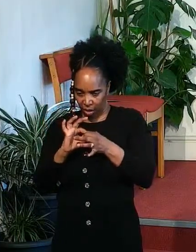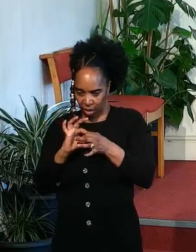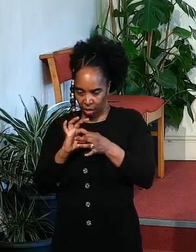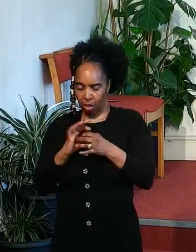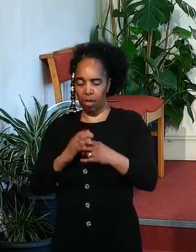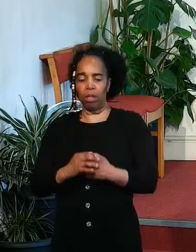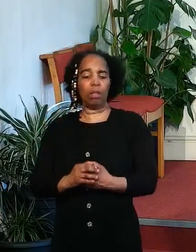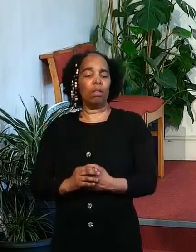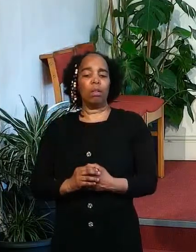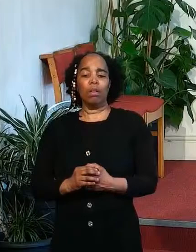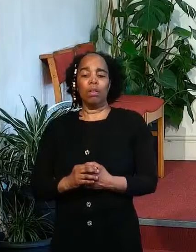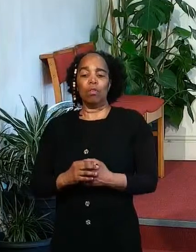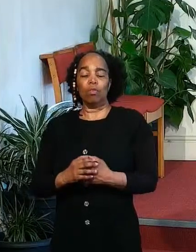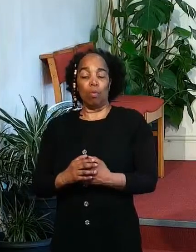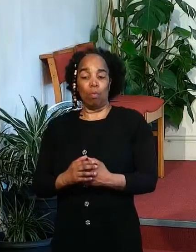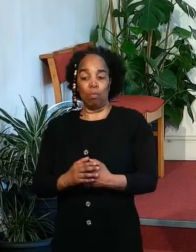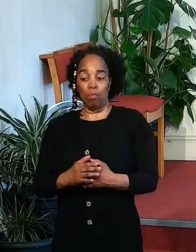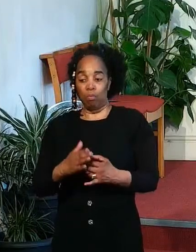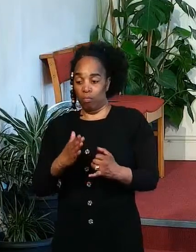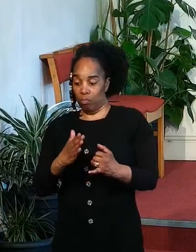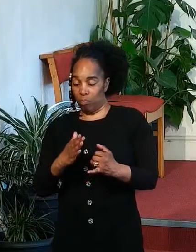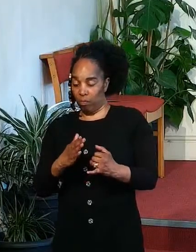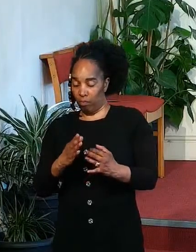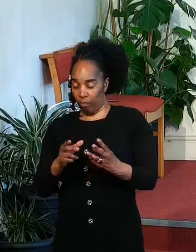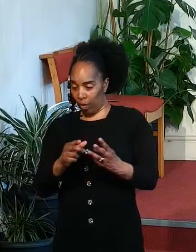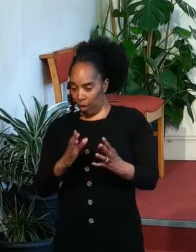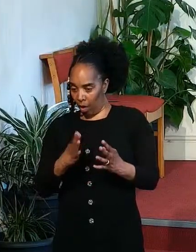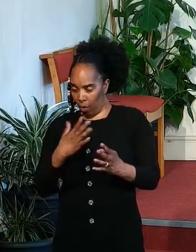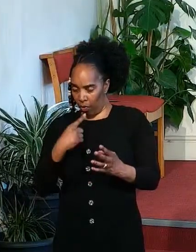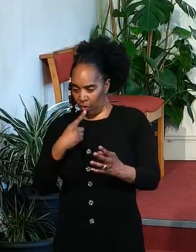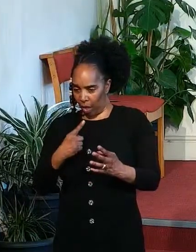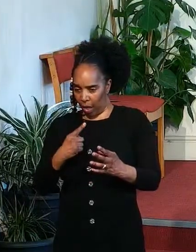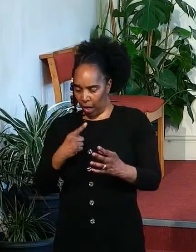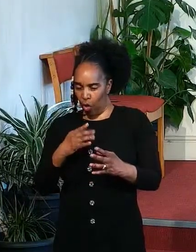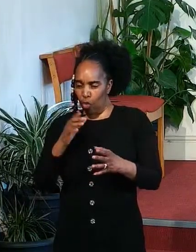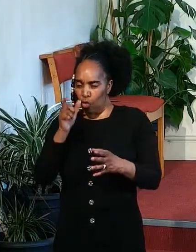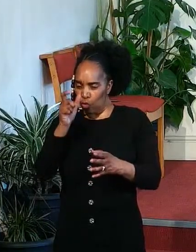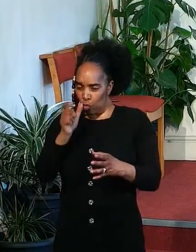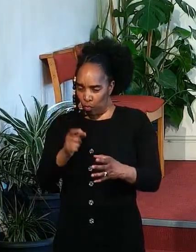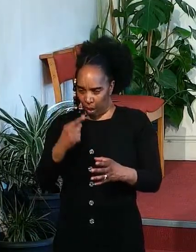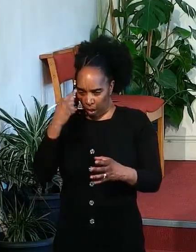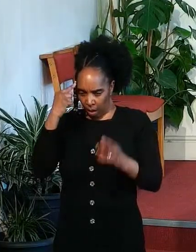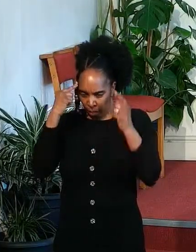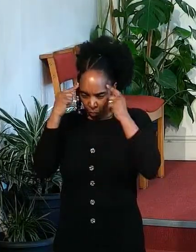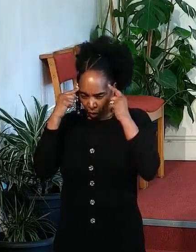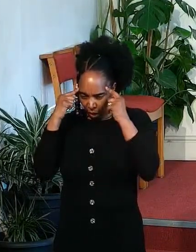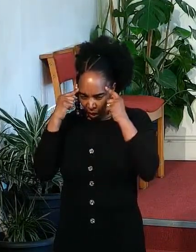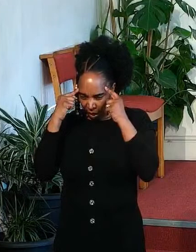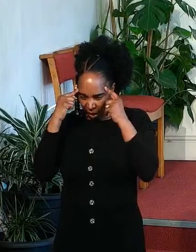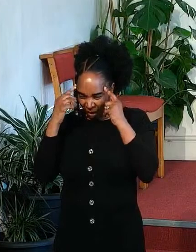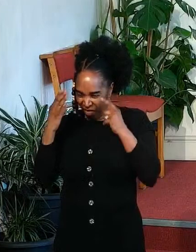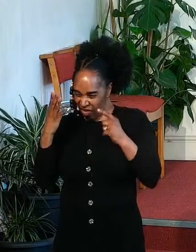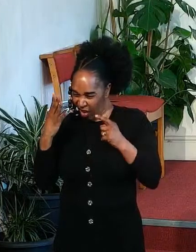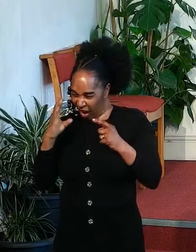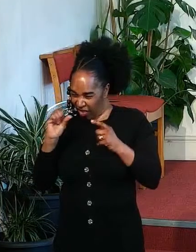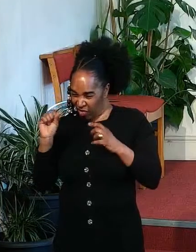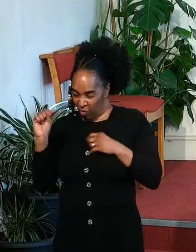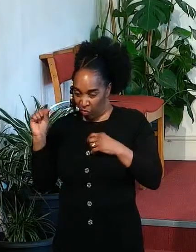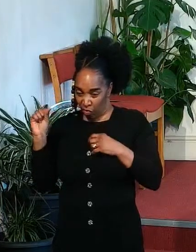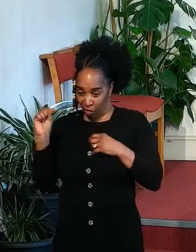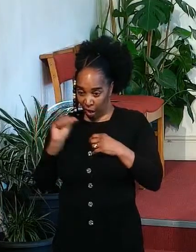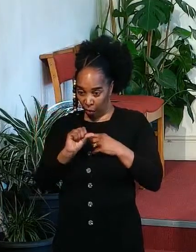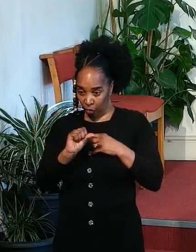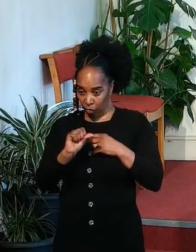latter stage of pregnancy, in the human brain, there's something like